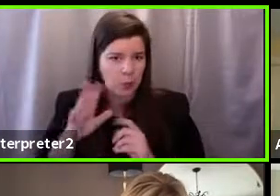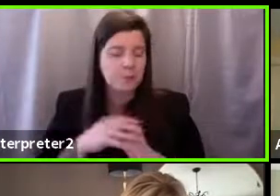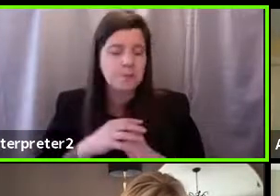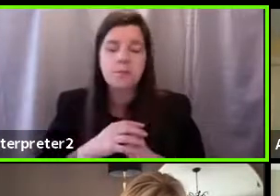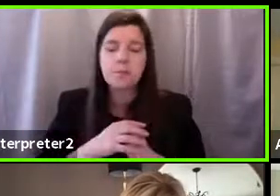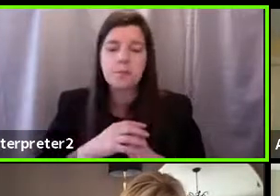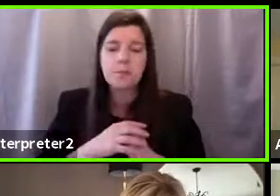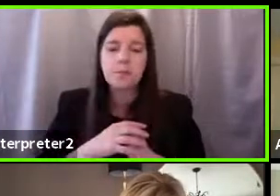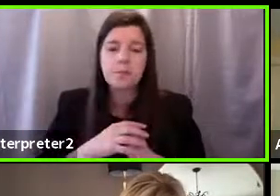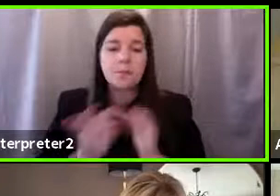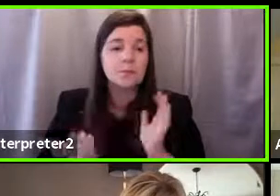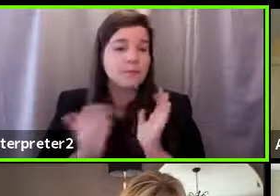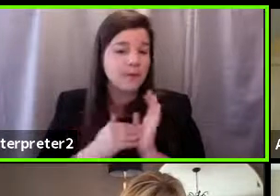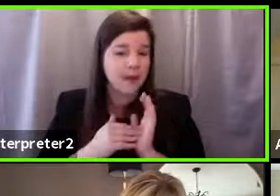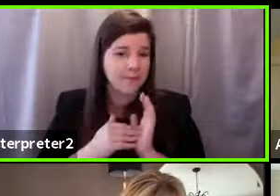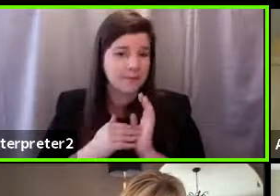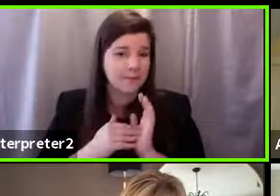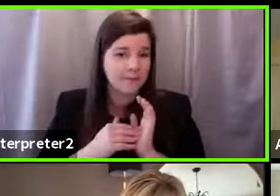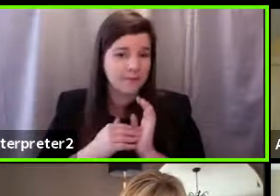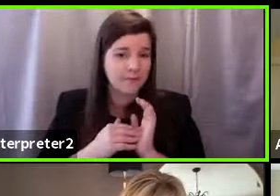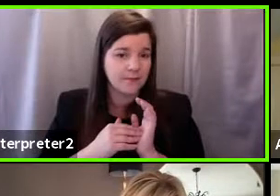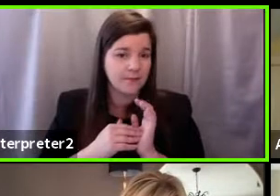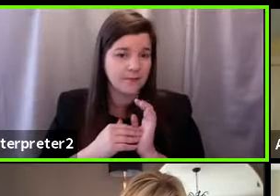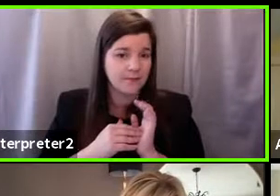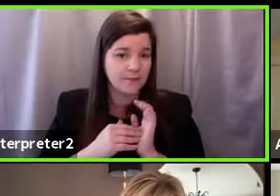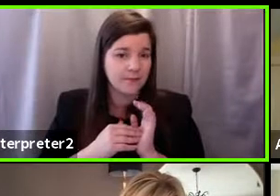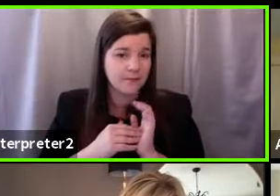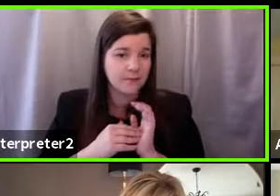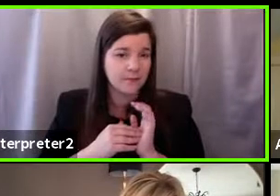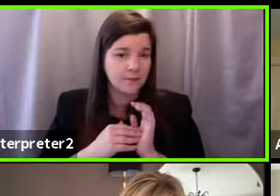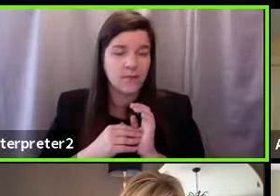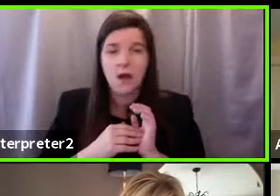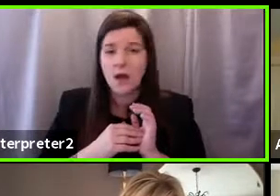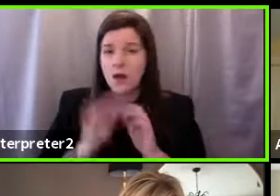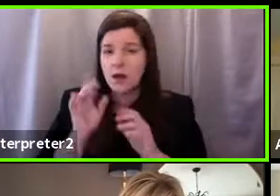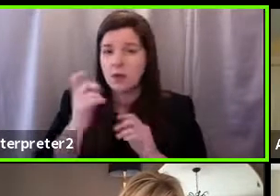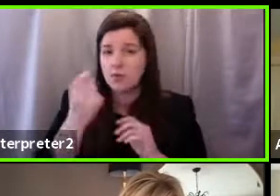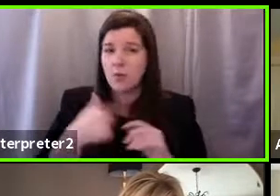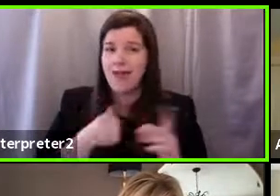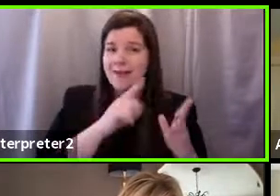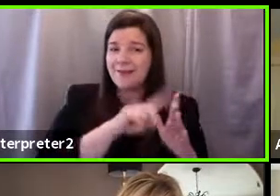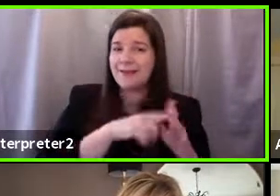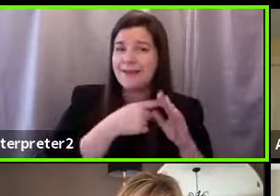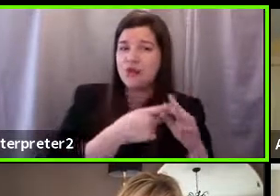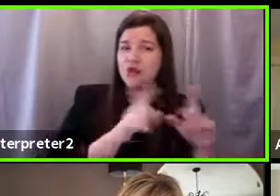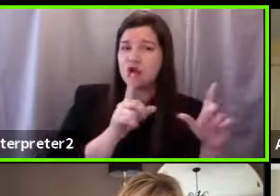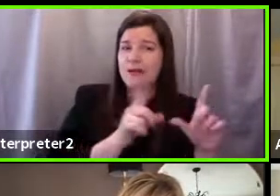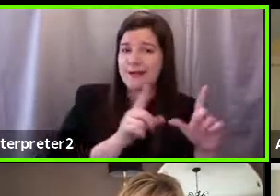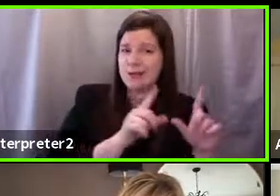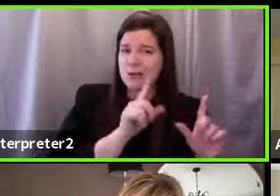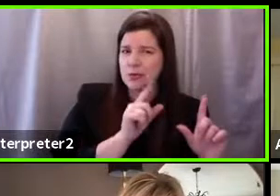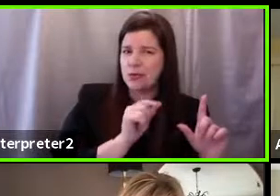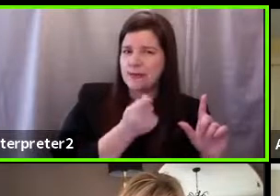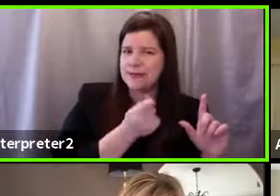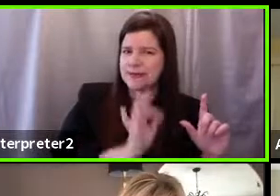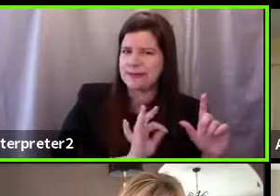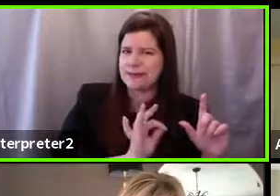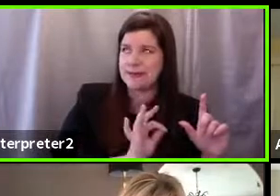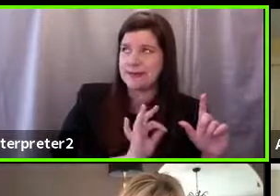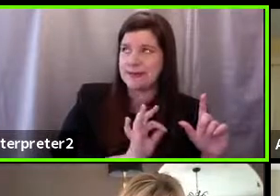are, from the initial license application period in 2019, I think there were 11 different lawsuits